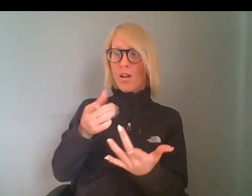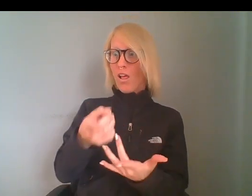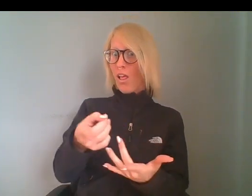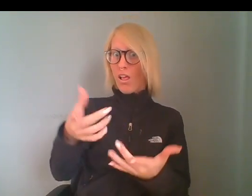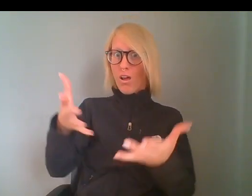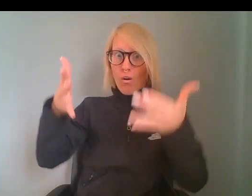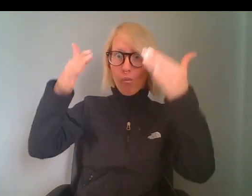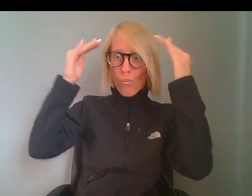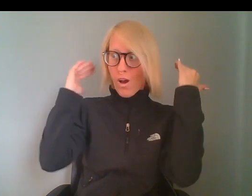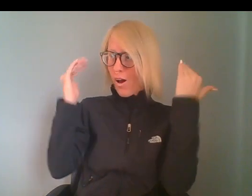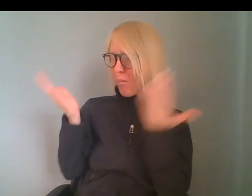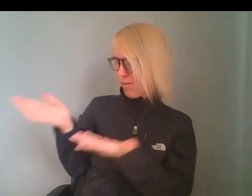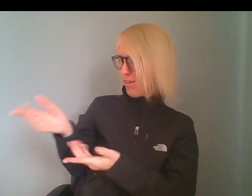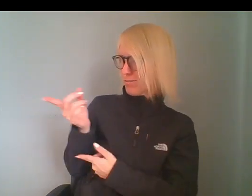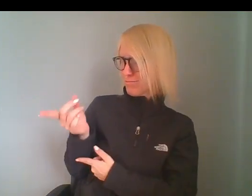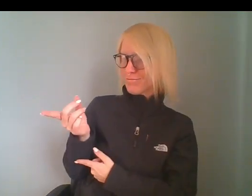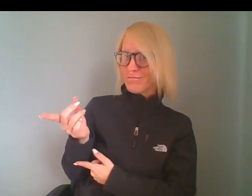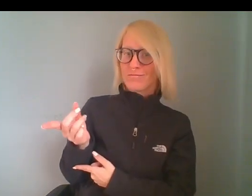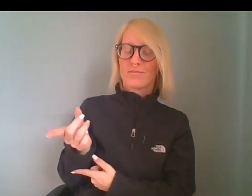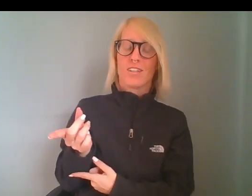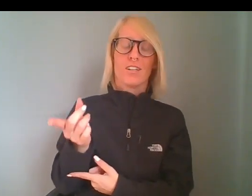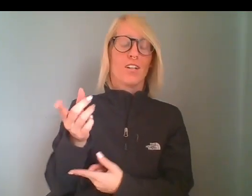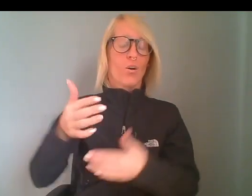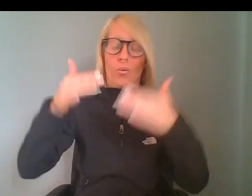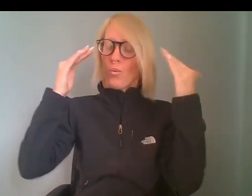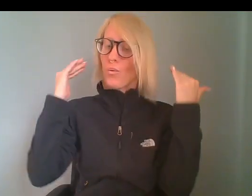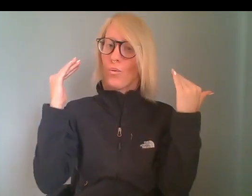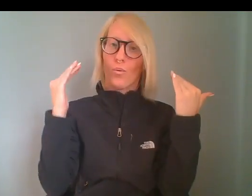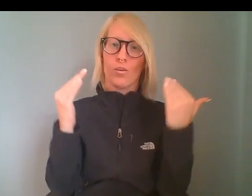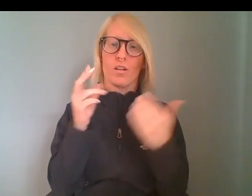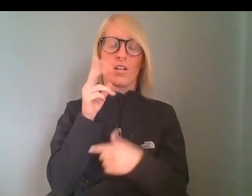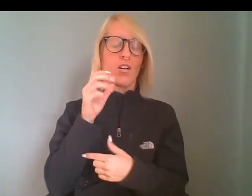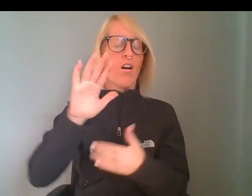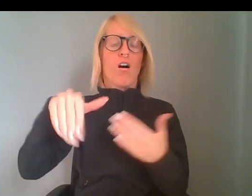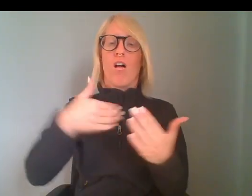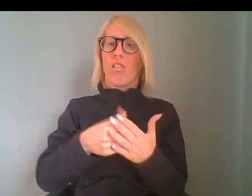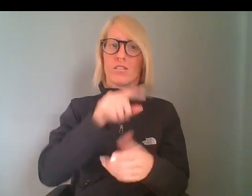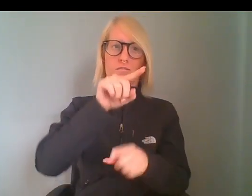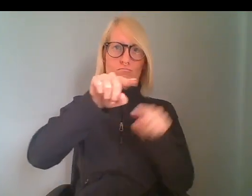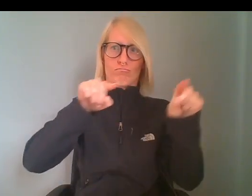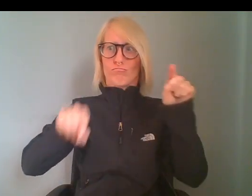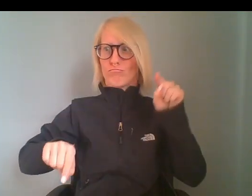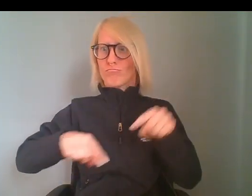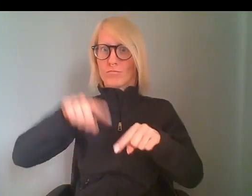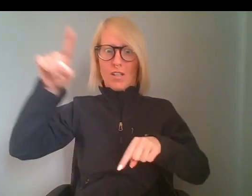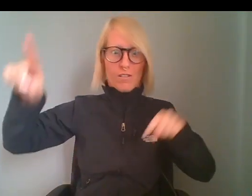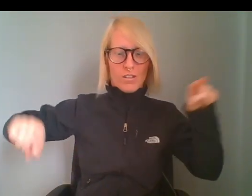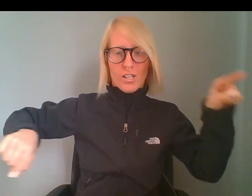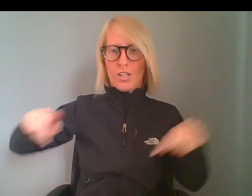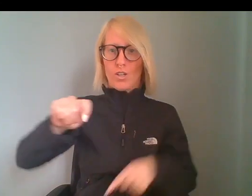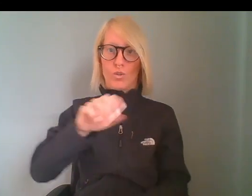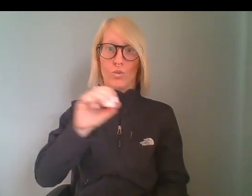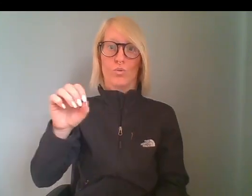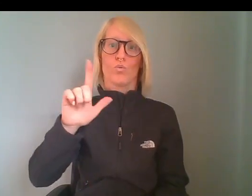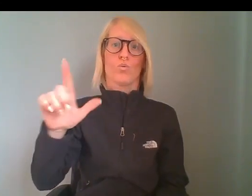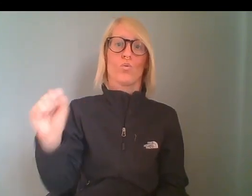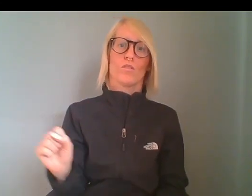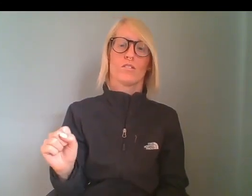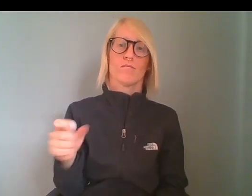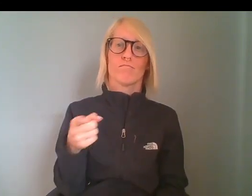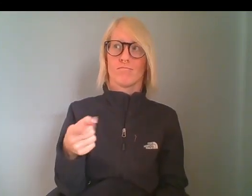Web 2.0, you hear about all these tools. And this is a great slide I love to include because it really